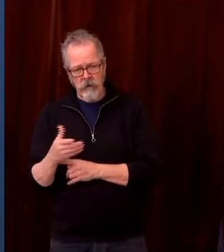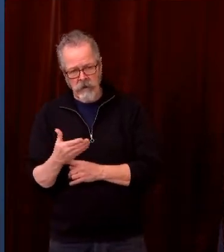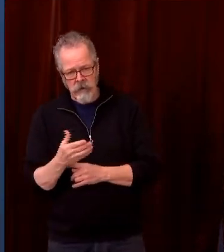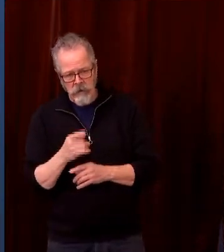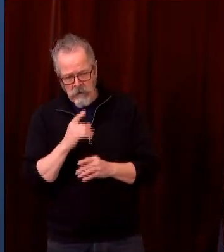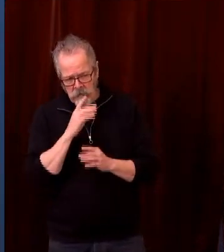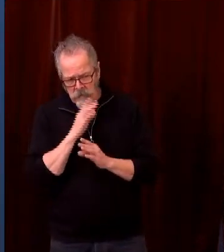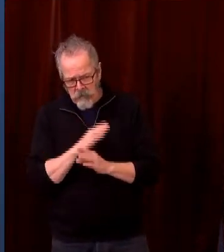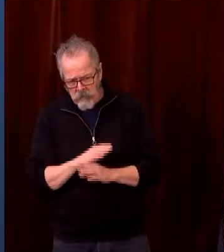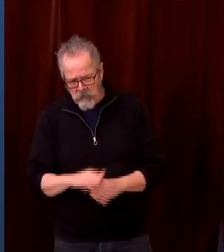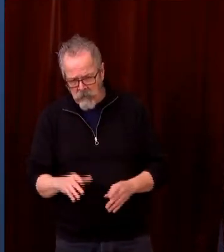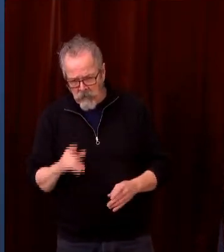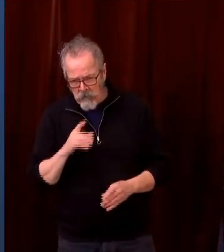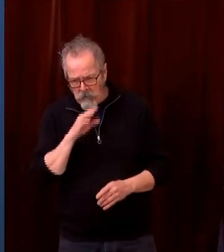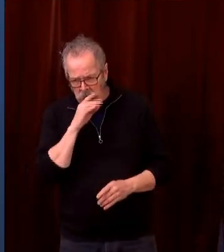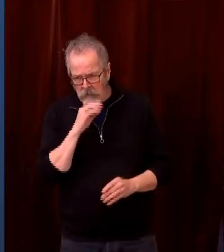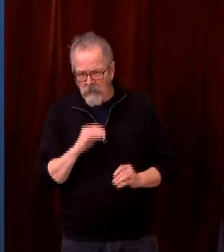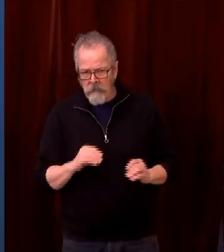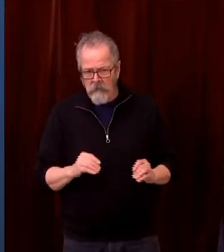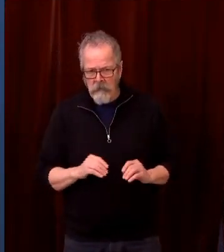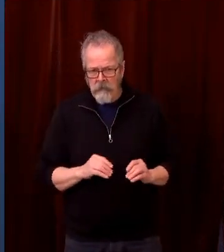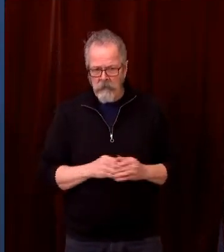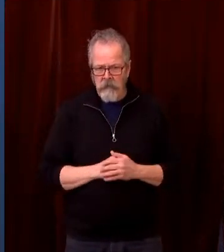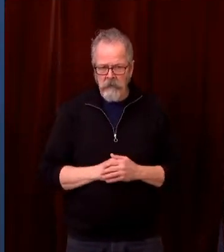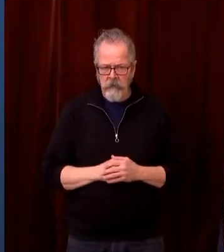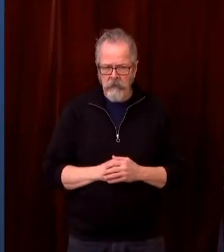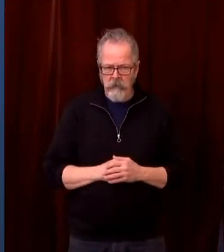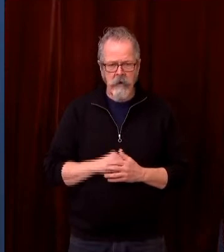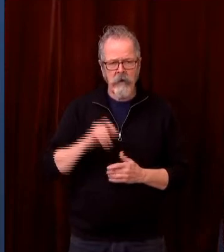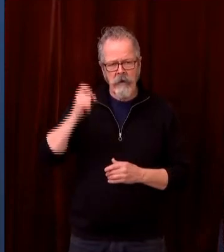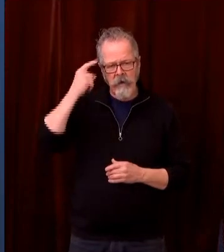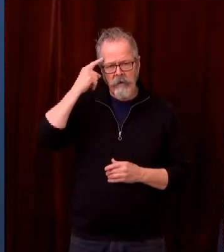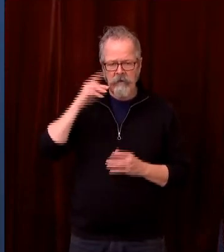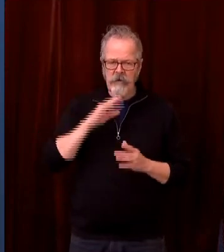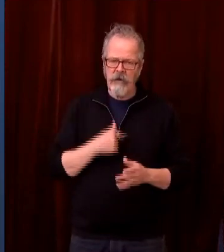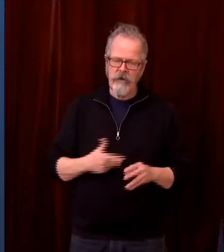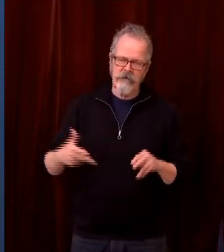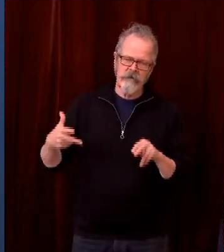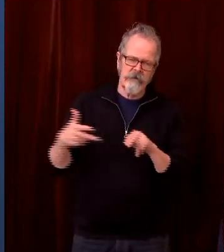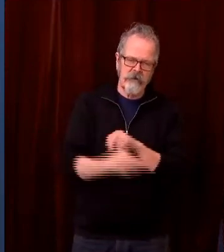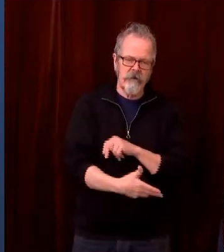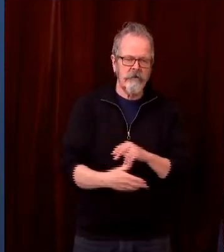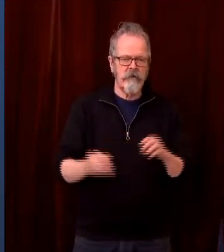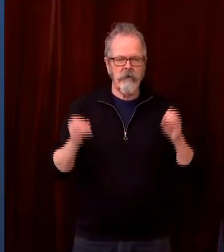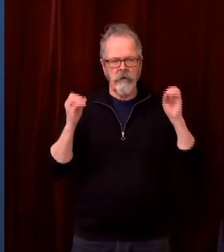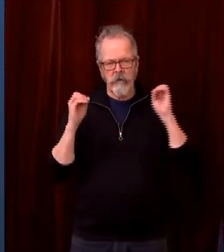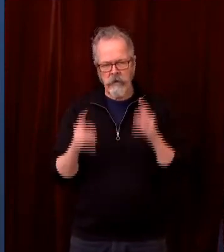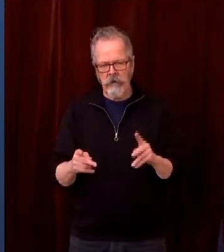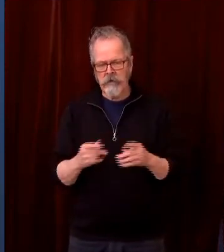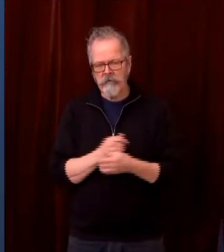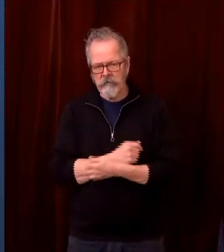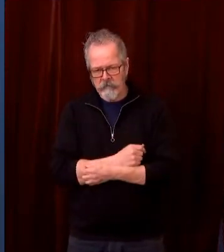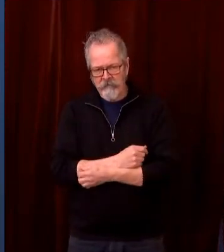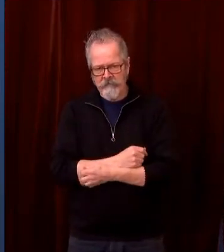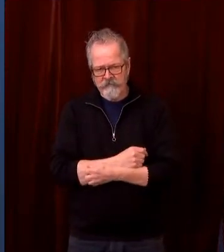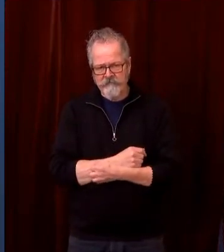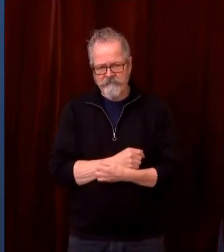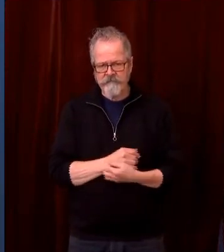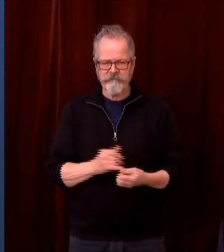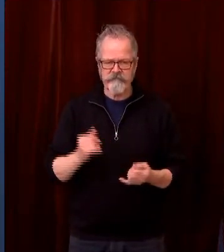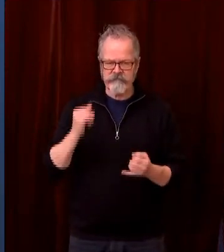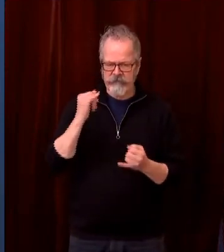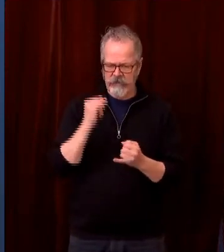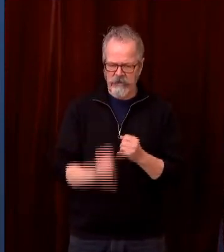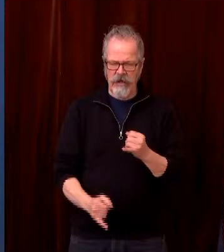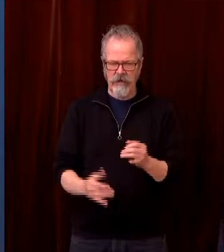Okay, well, listen, we lost the Emerald. Let me make a final comment if I can, and it goes to the heart of some of the questions. Can you hear